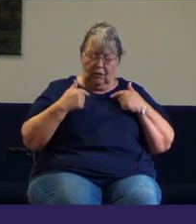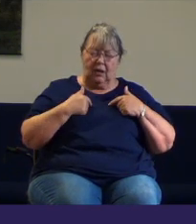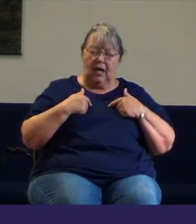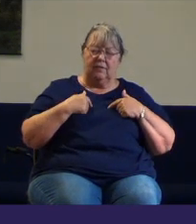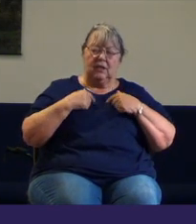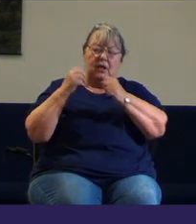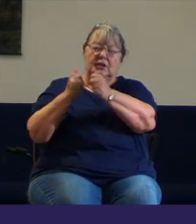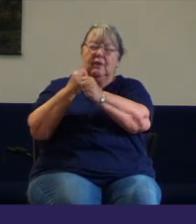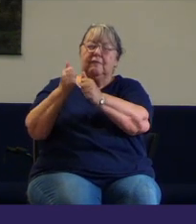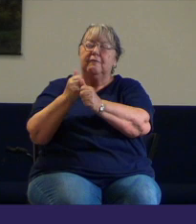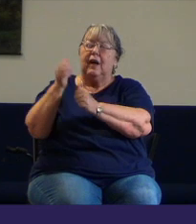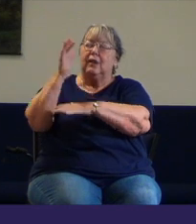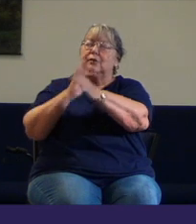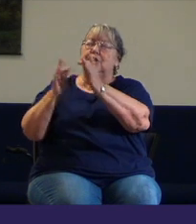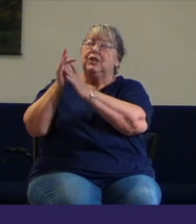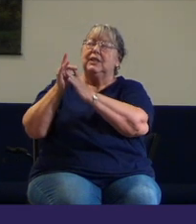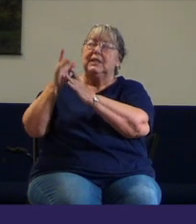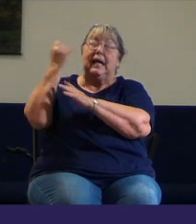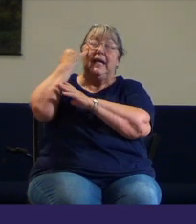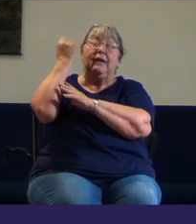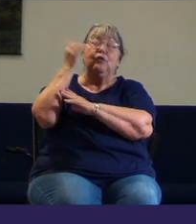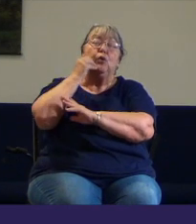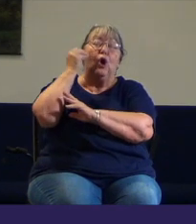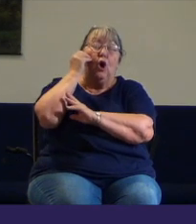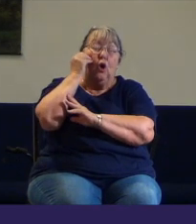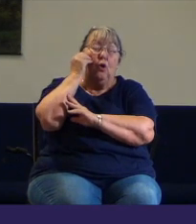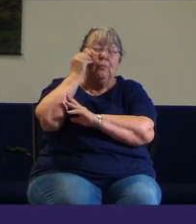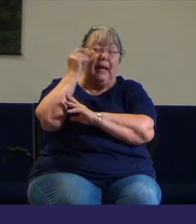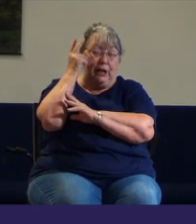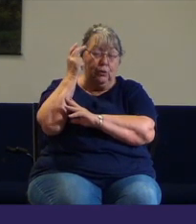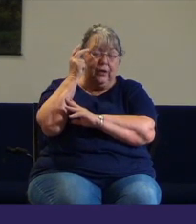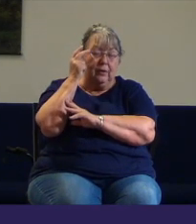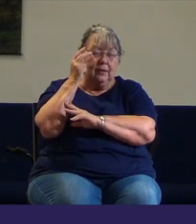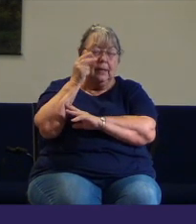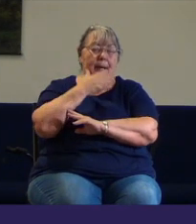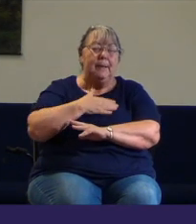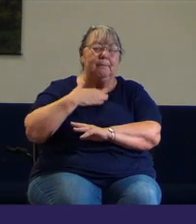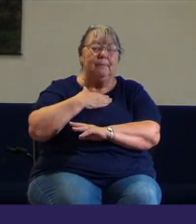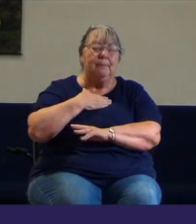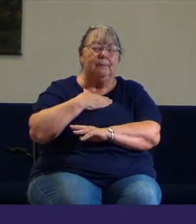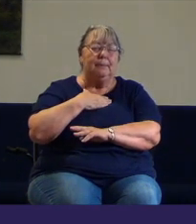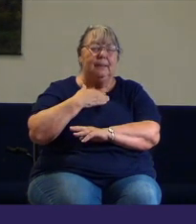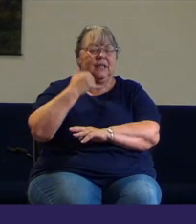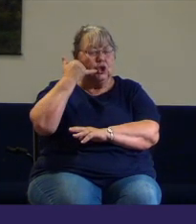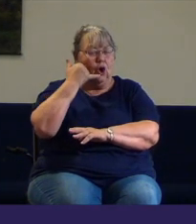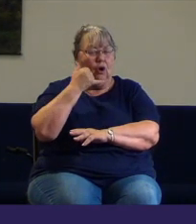if you're at home hearing this word, please give us a call.